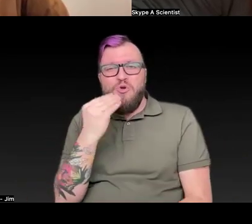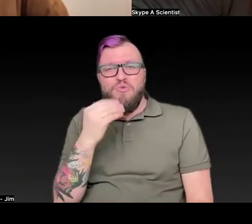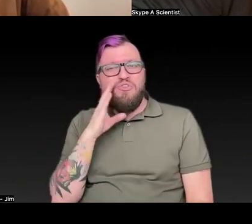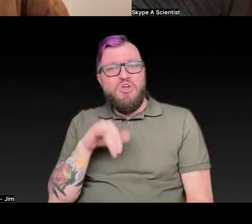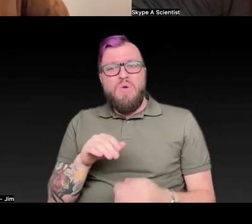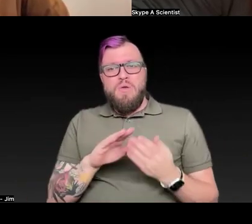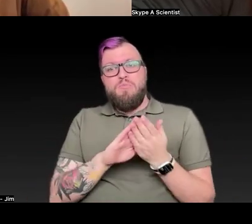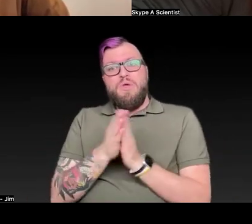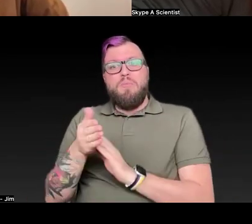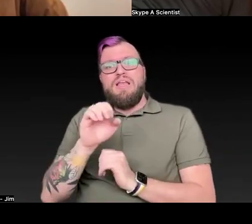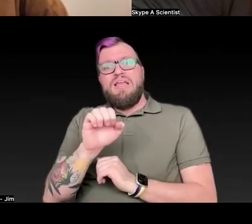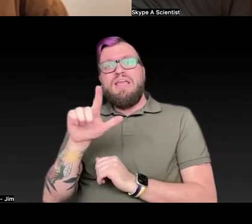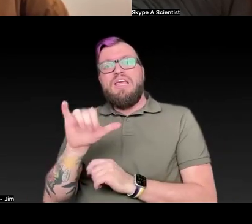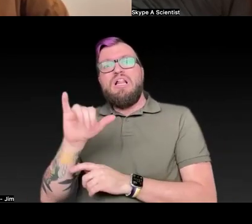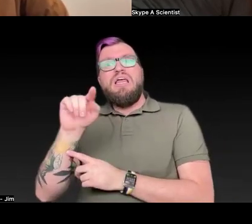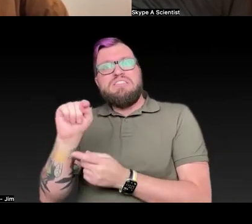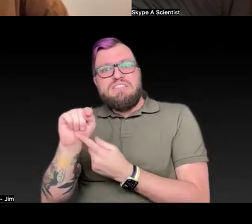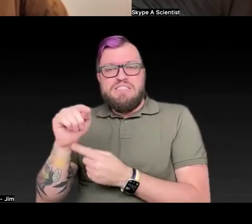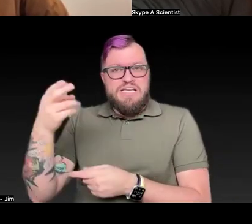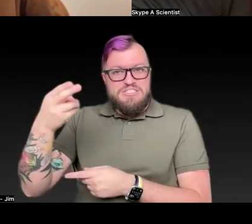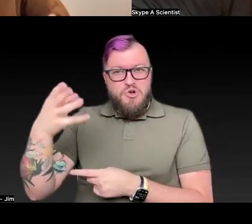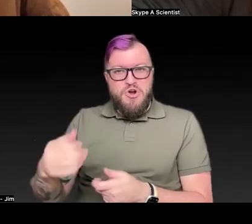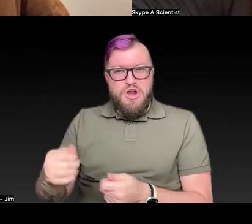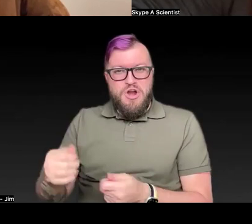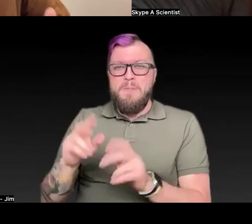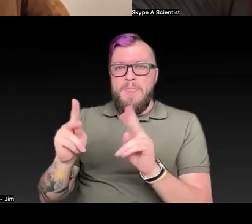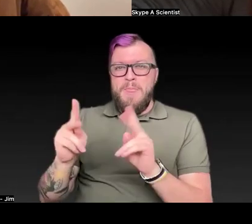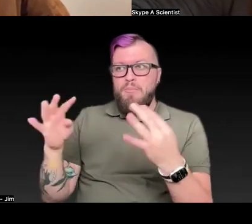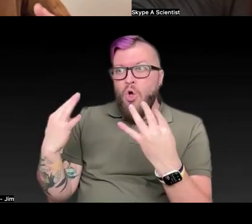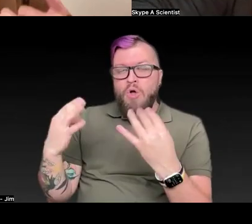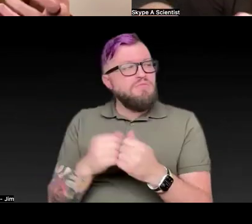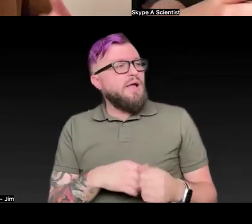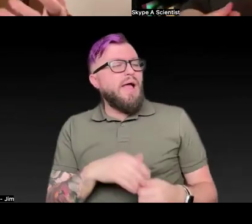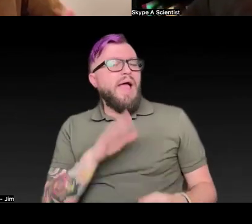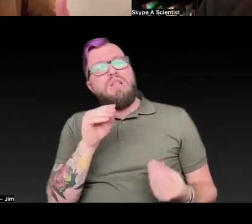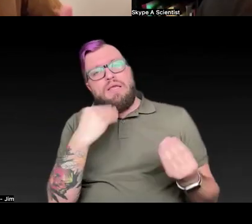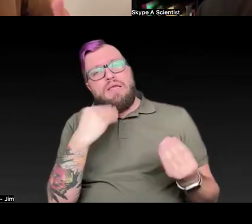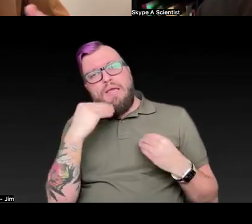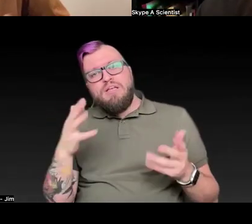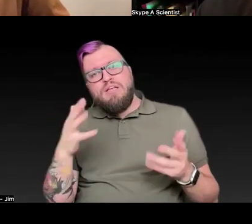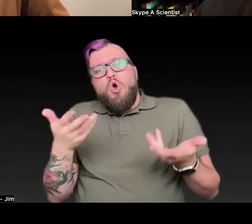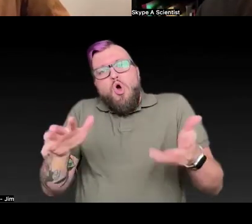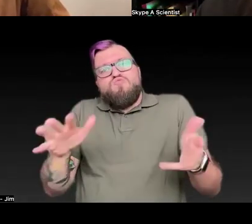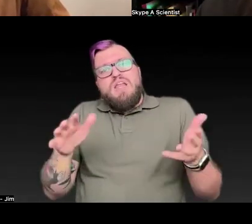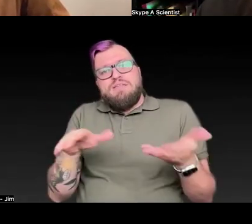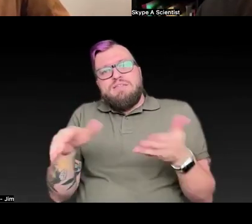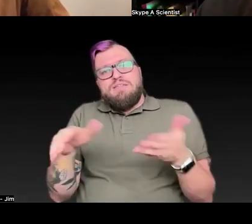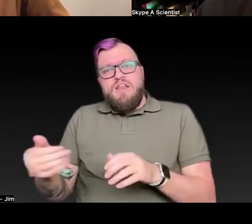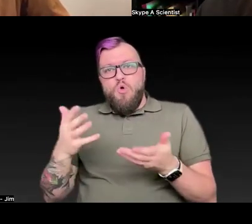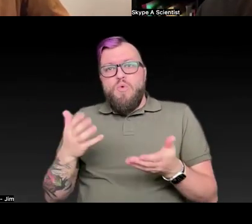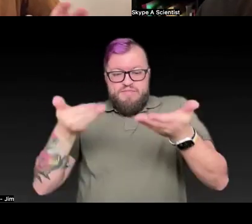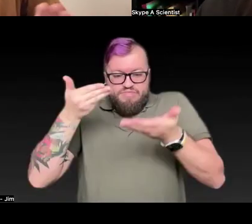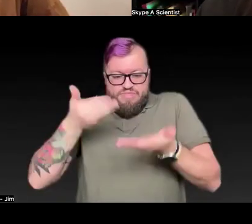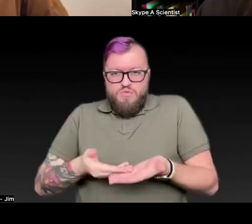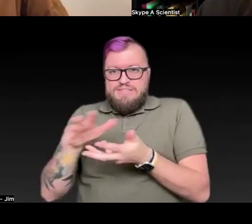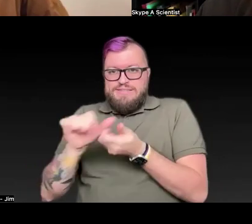historian is people give you eel. And I've eaten that because it's already dead and already like sitting in front of me. All that damage